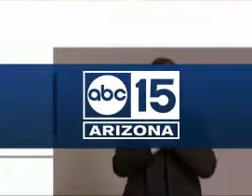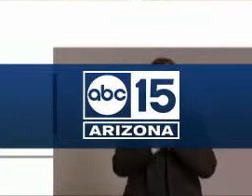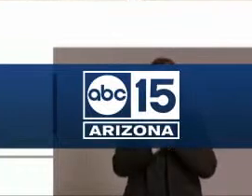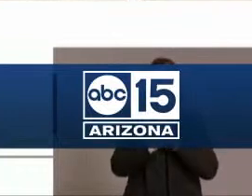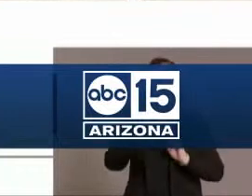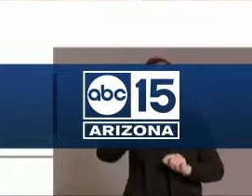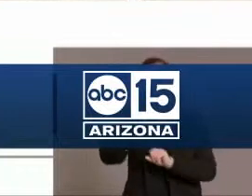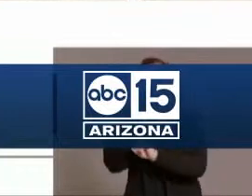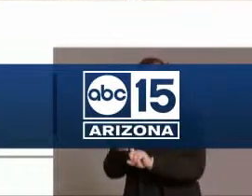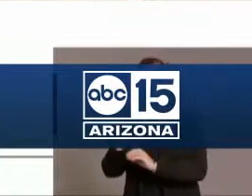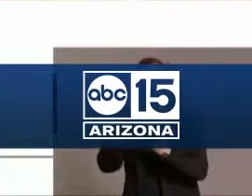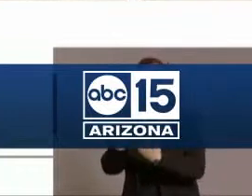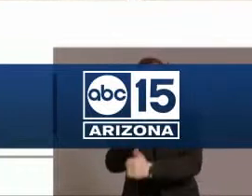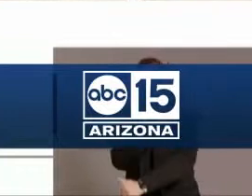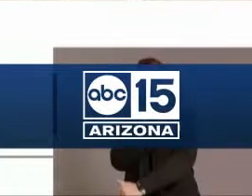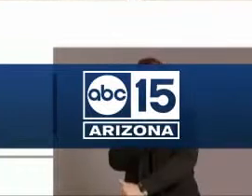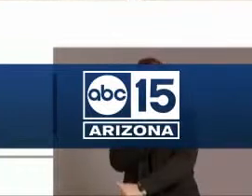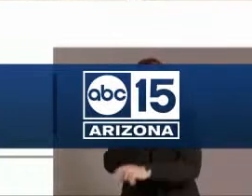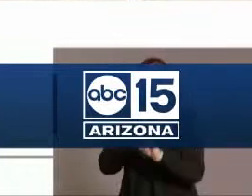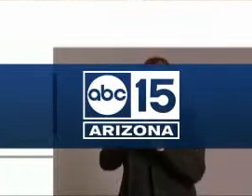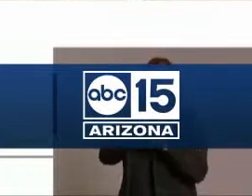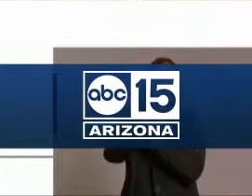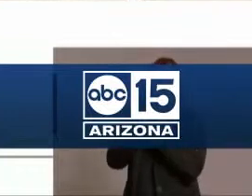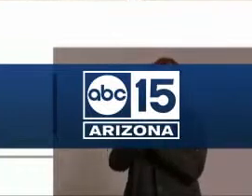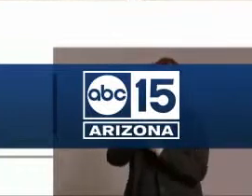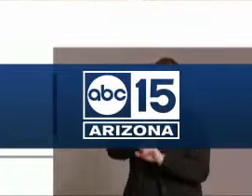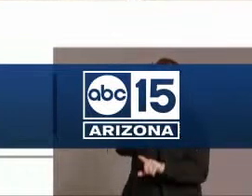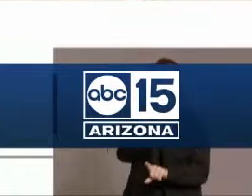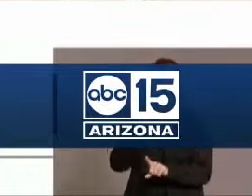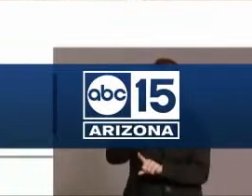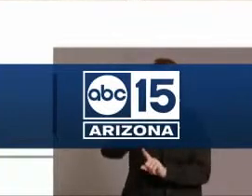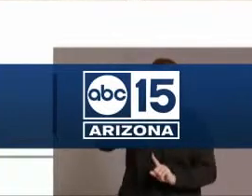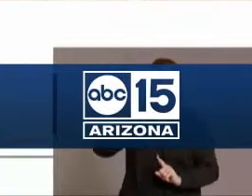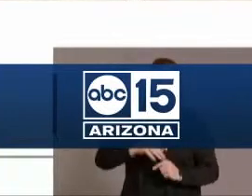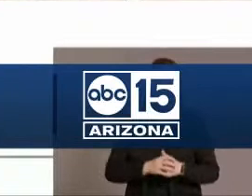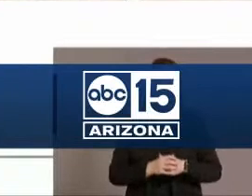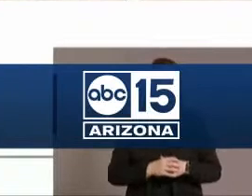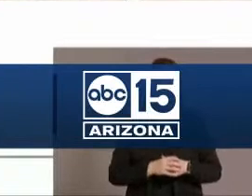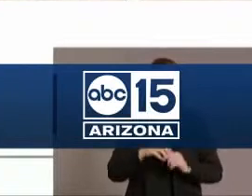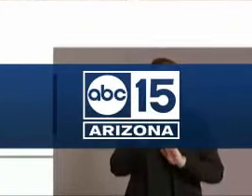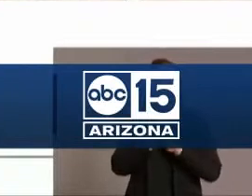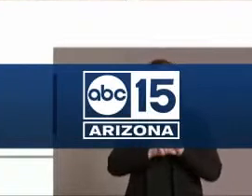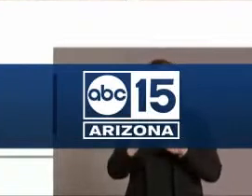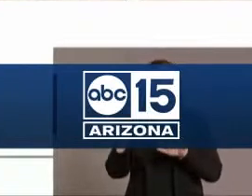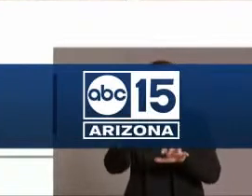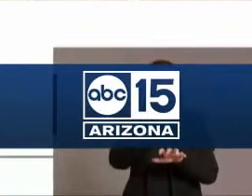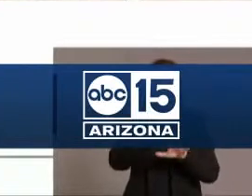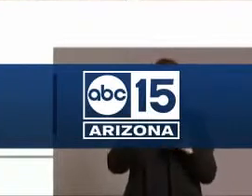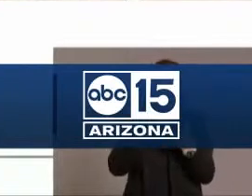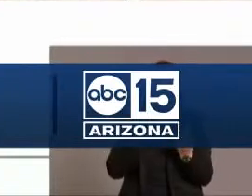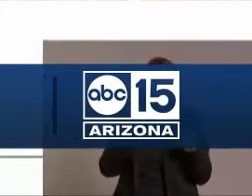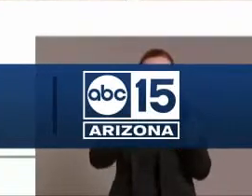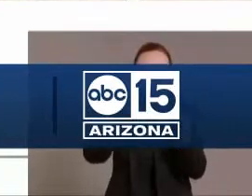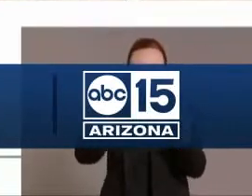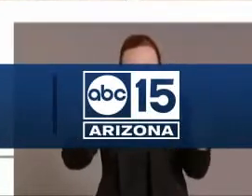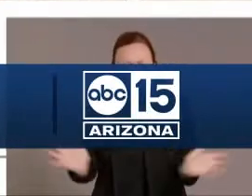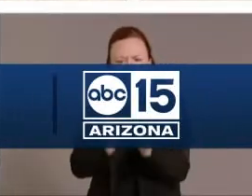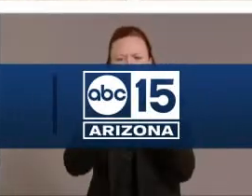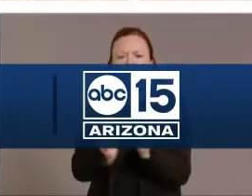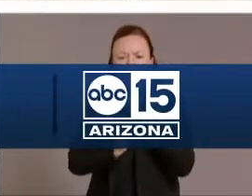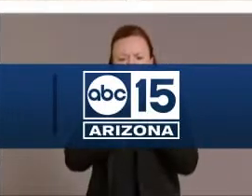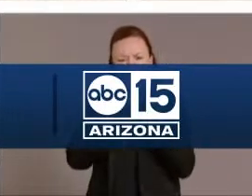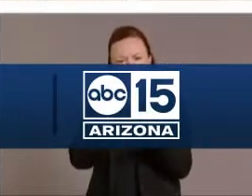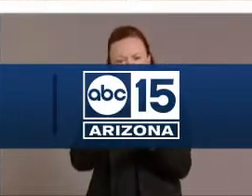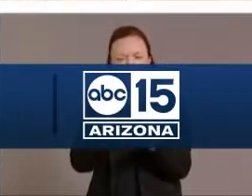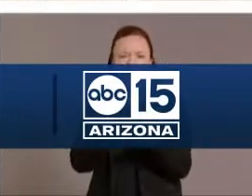of all vaccinations given in Arizona. So the state pods, they have been a very successful driver for getting